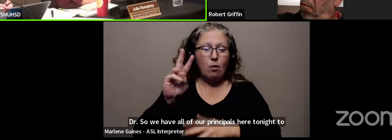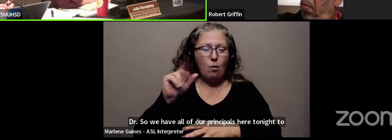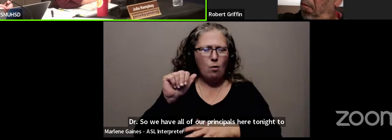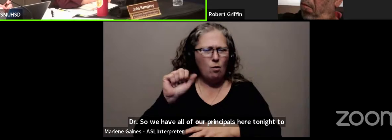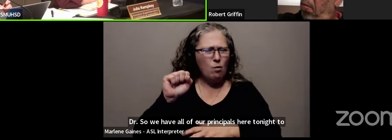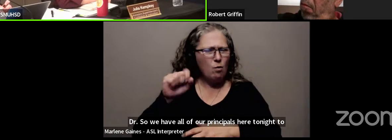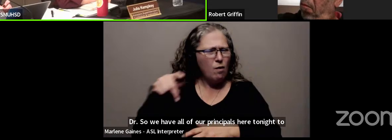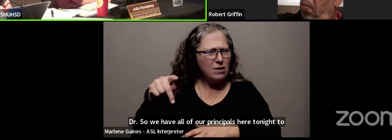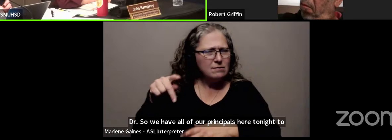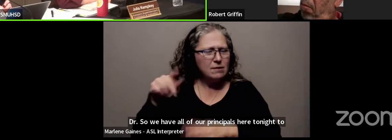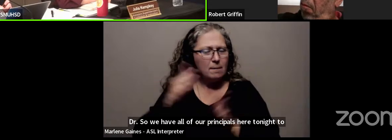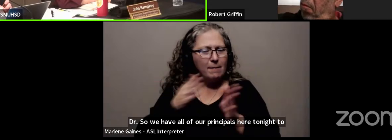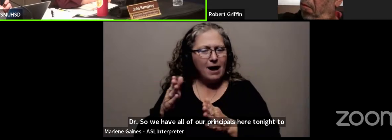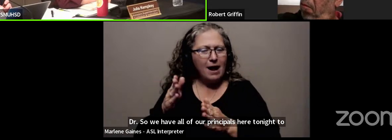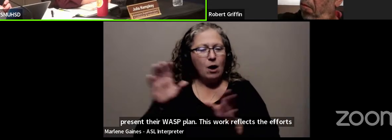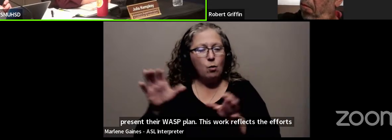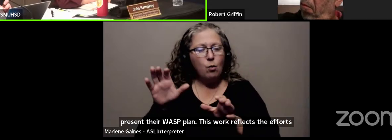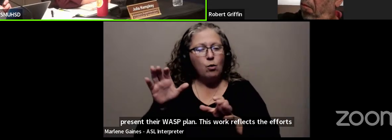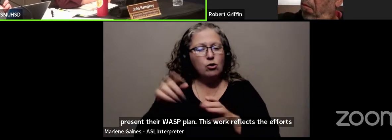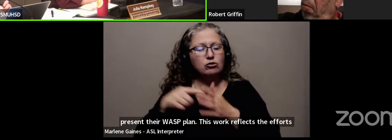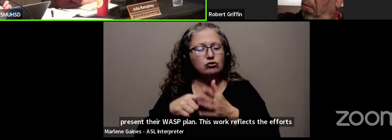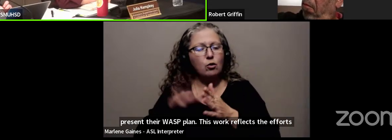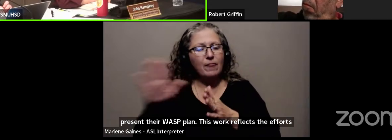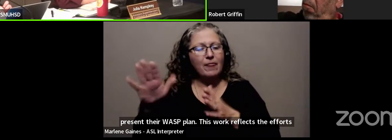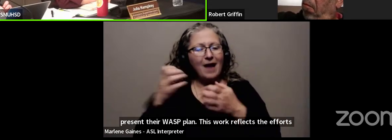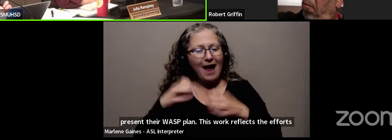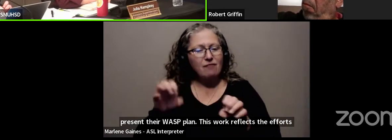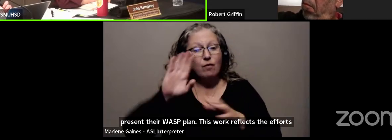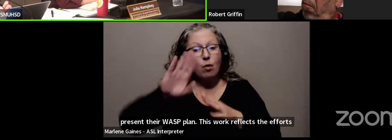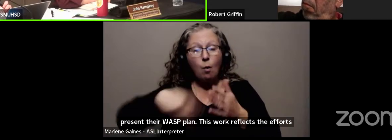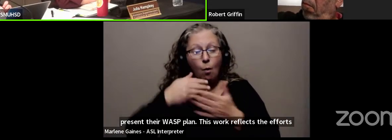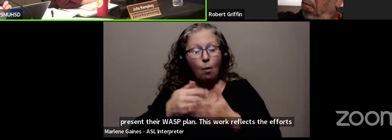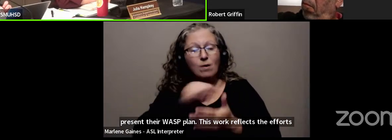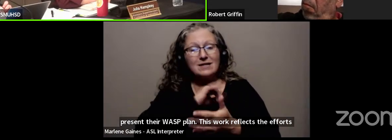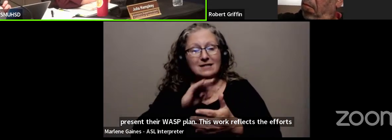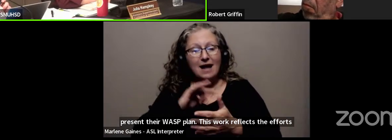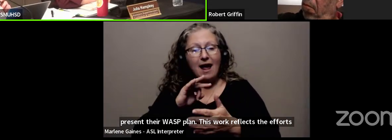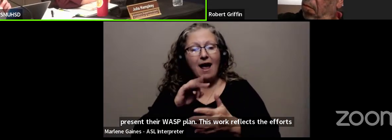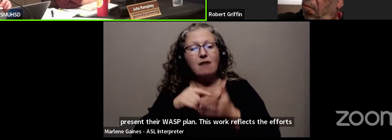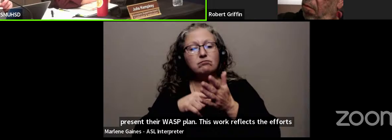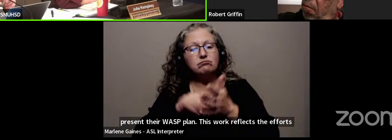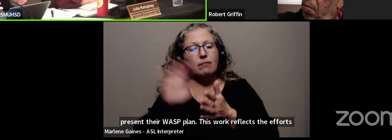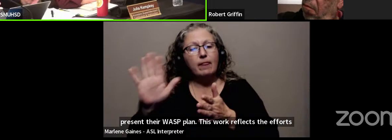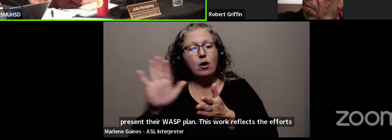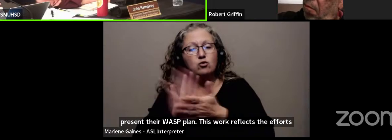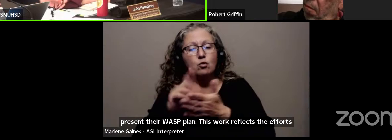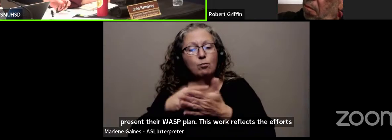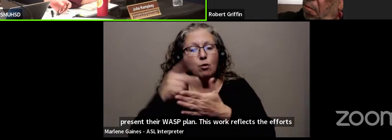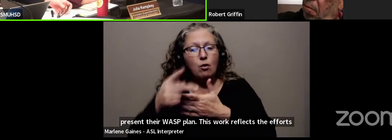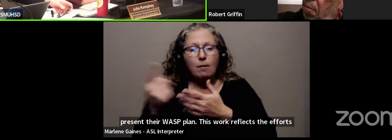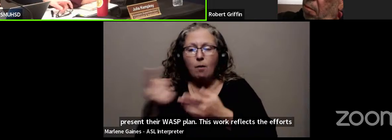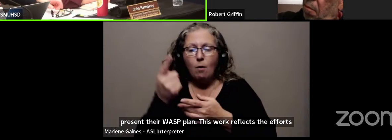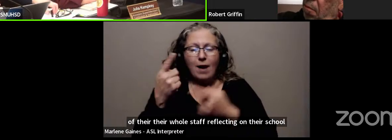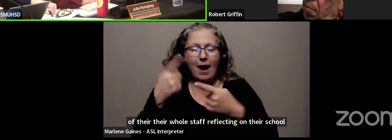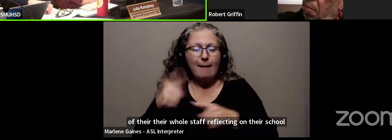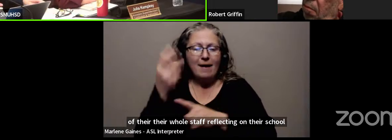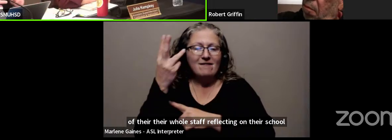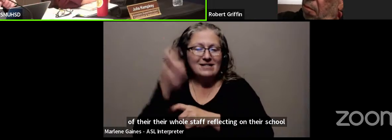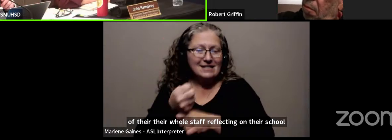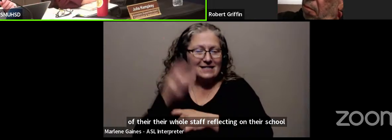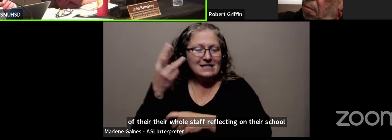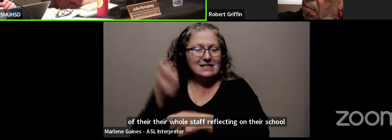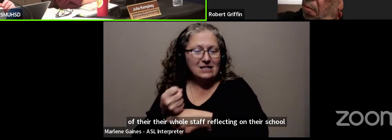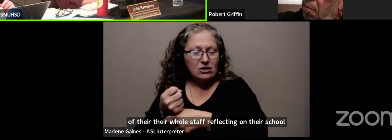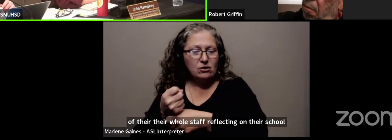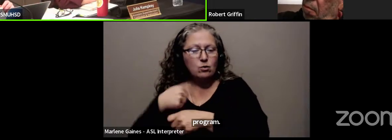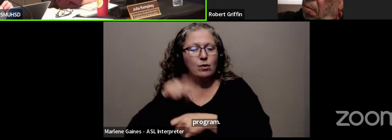work reflects the efforts of their whole staff reflecting on their school program. It's something that happens every 6 years. And we'll